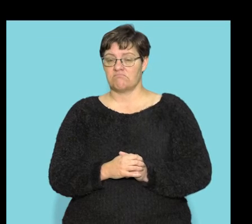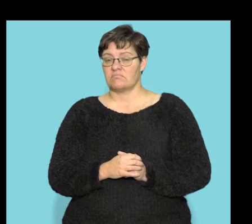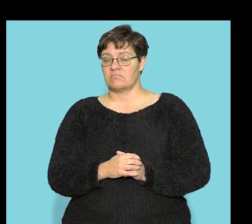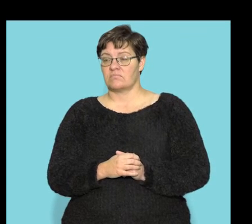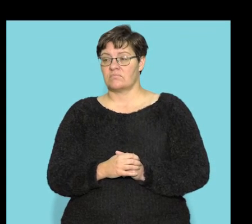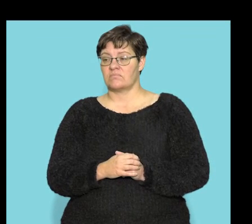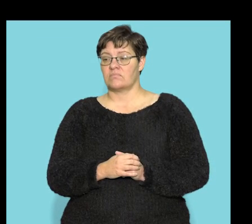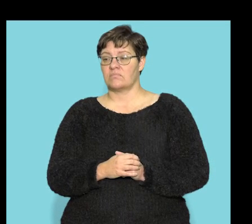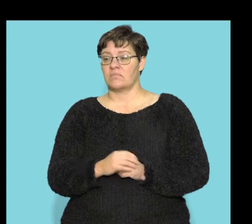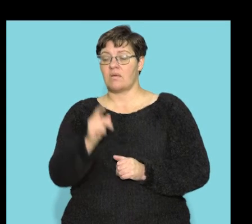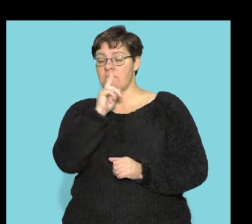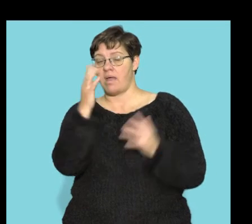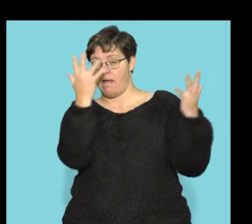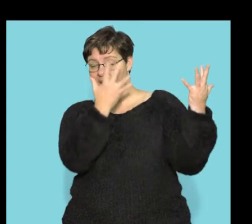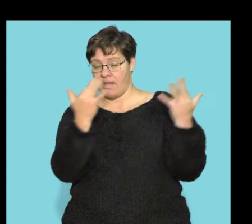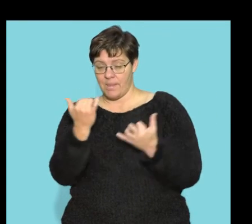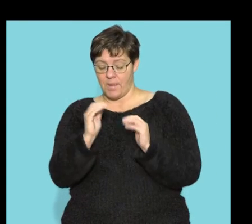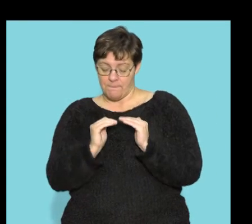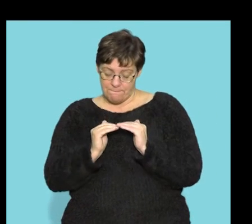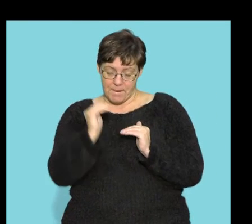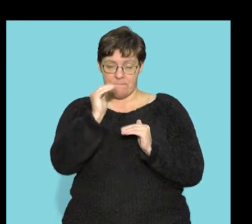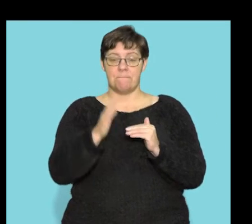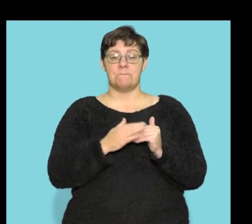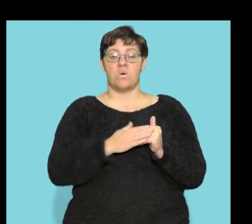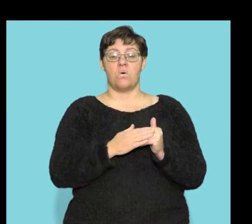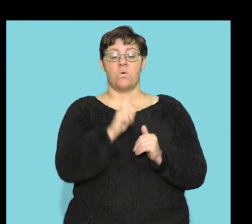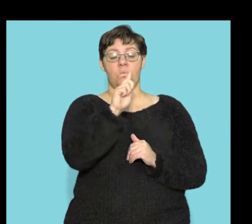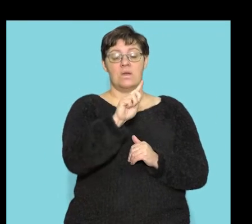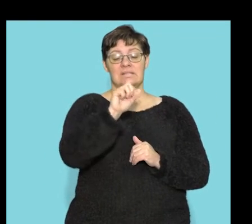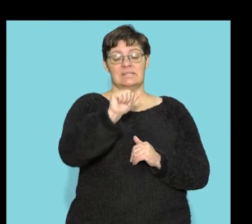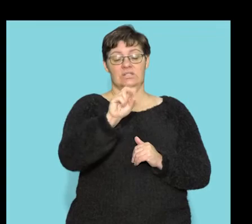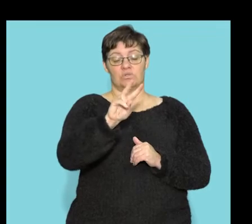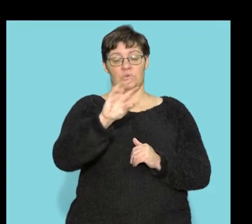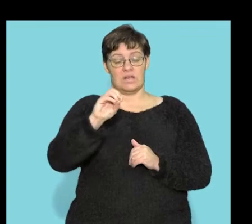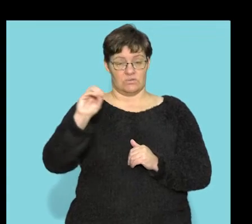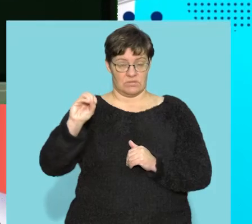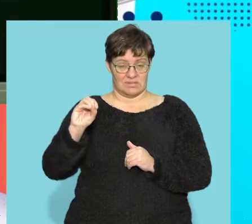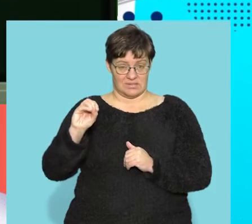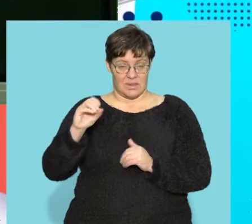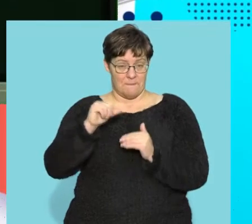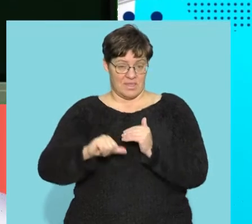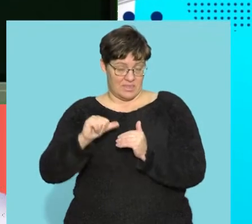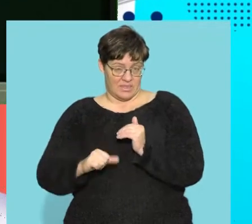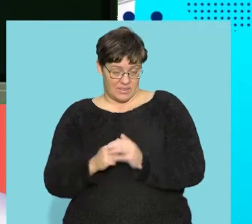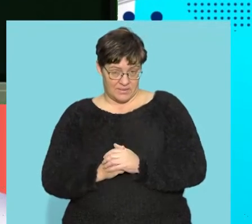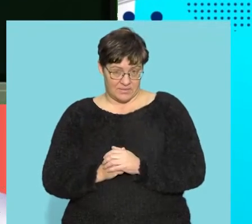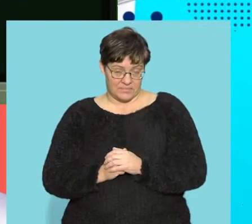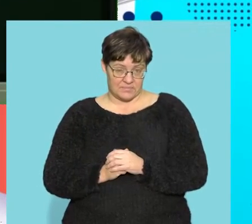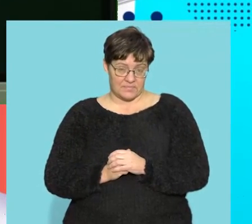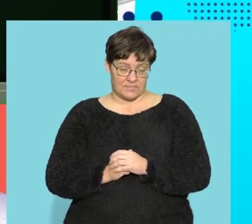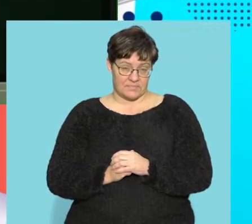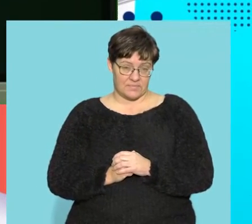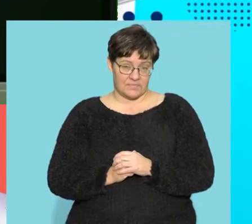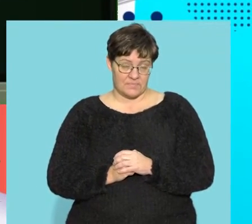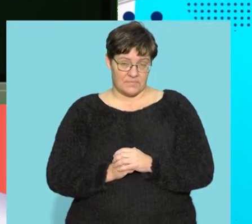ascertained or you've calculated that the increase in the salary in terms of rands was